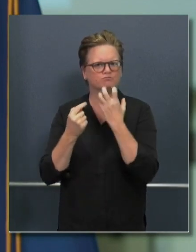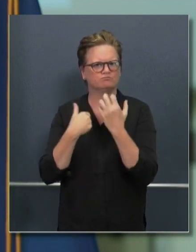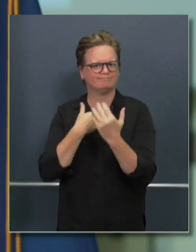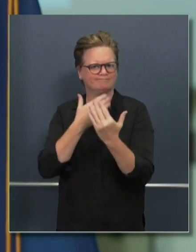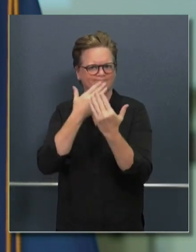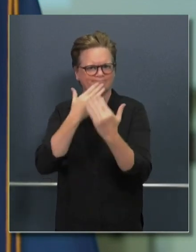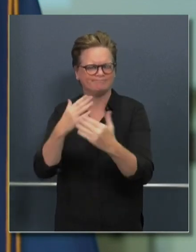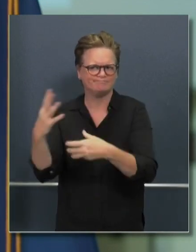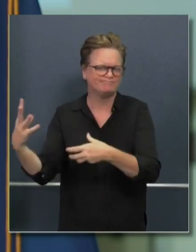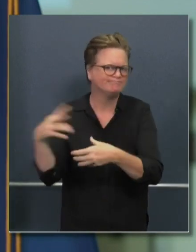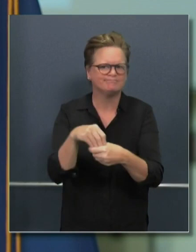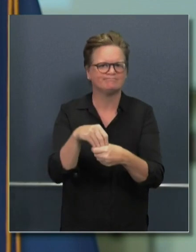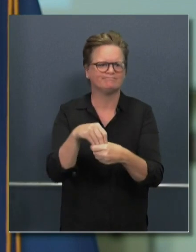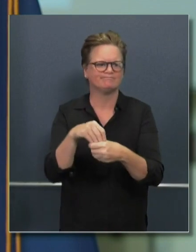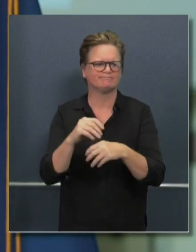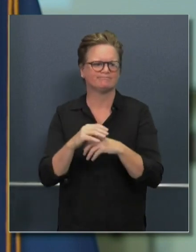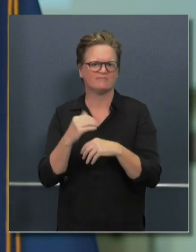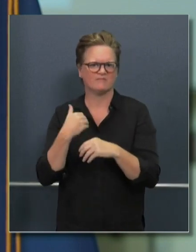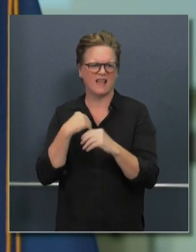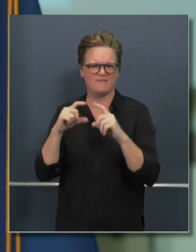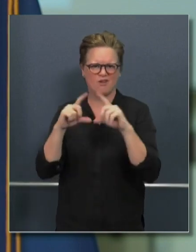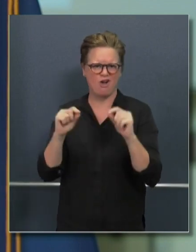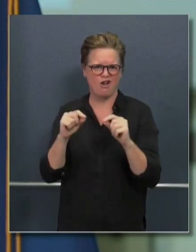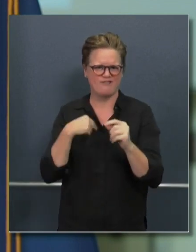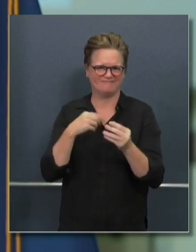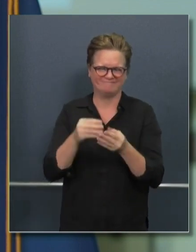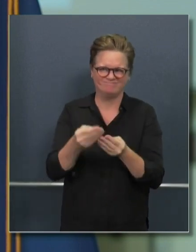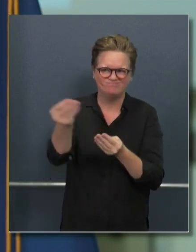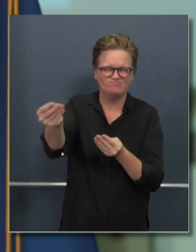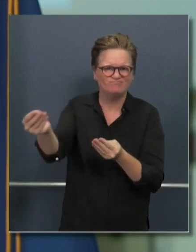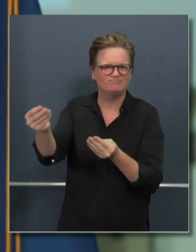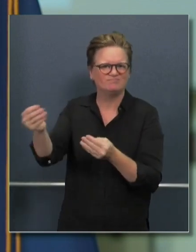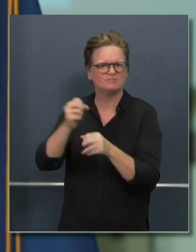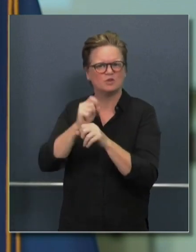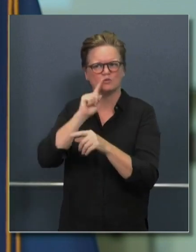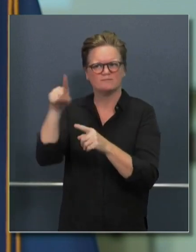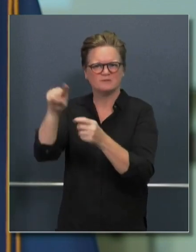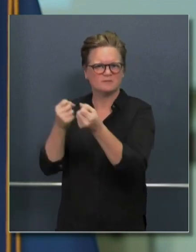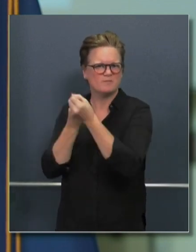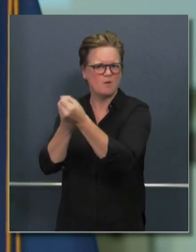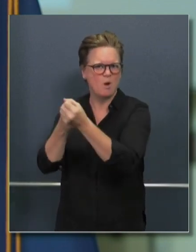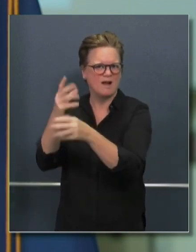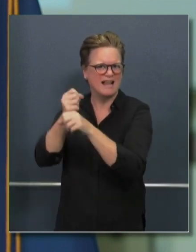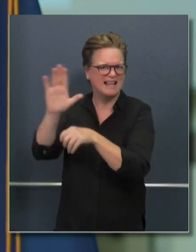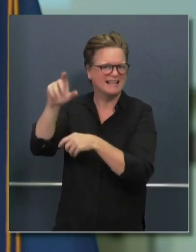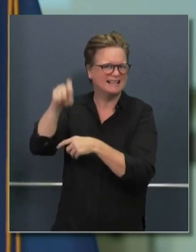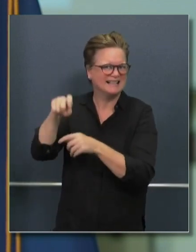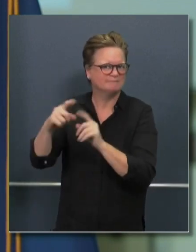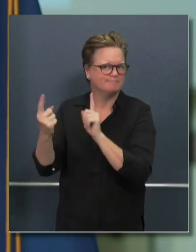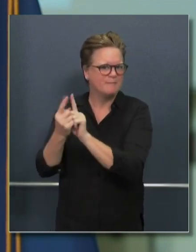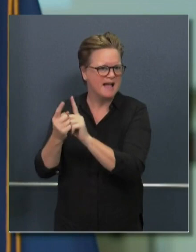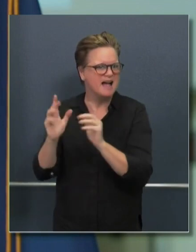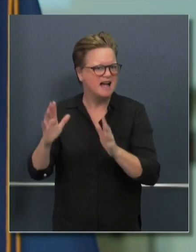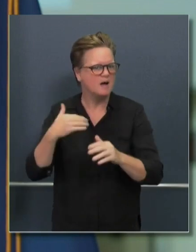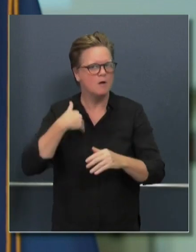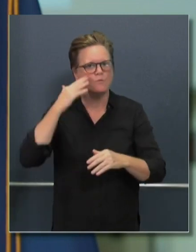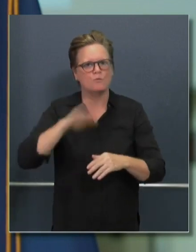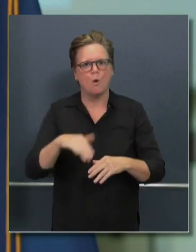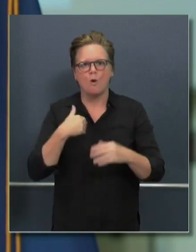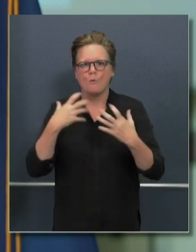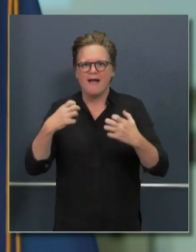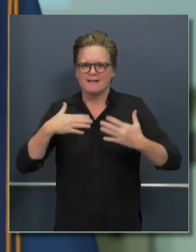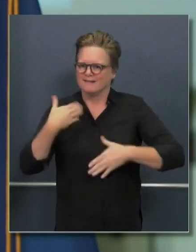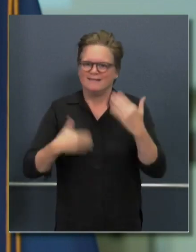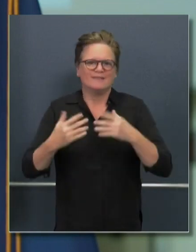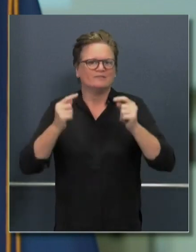finally getting these debit cards out. Never happens as fast as you'd like it to happen, but made the commitment and we finally met it, and